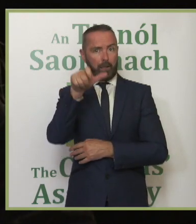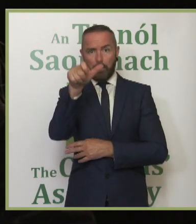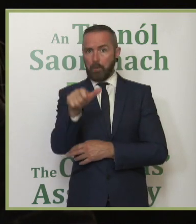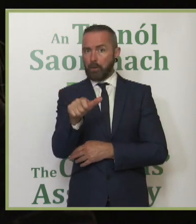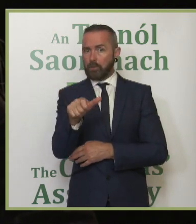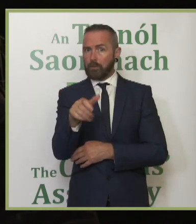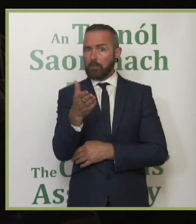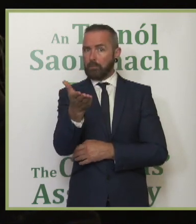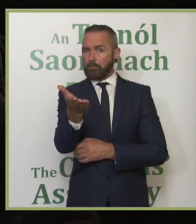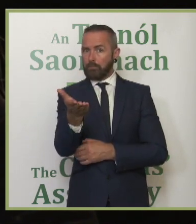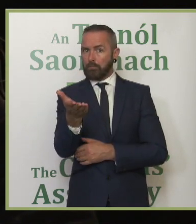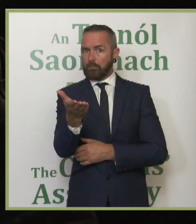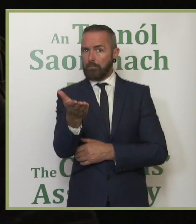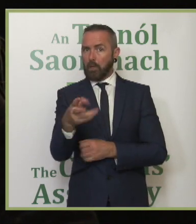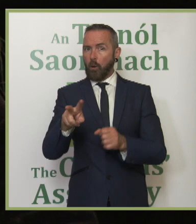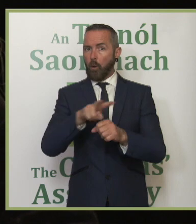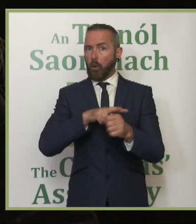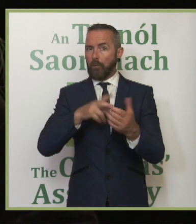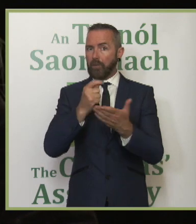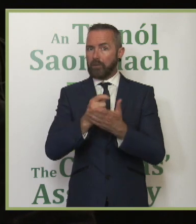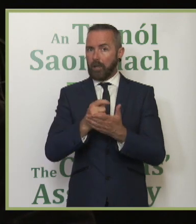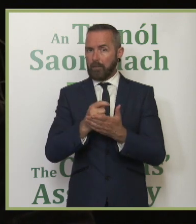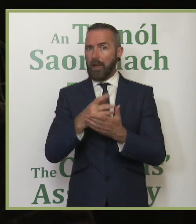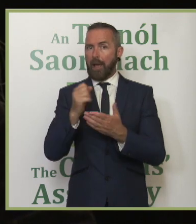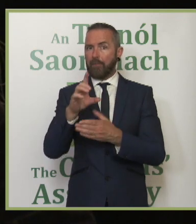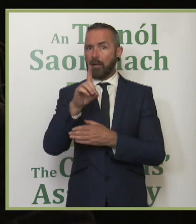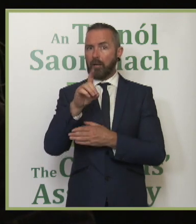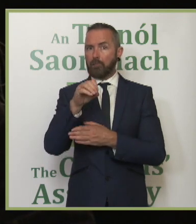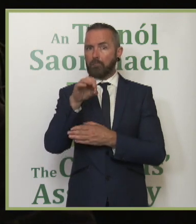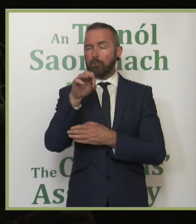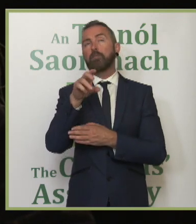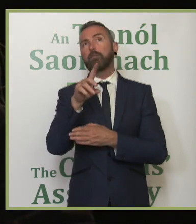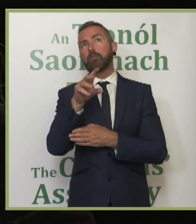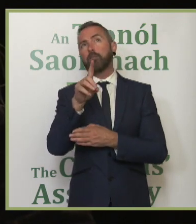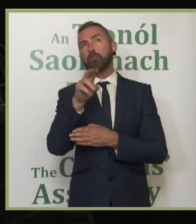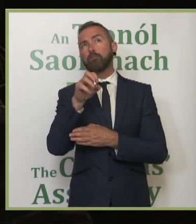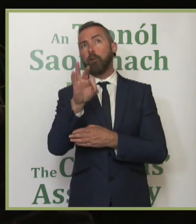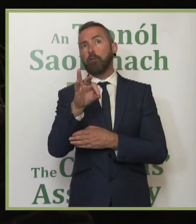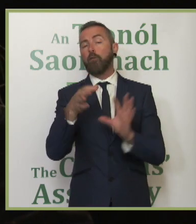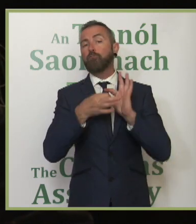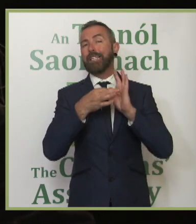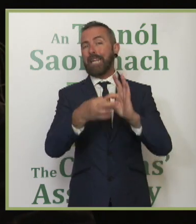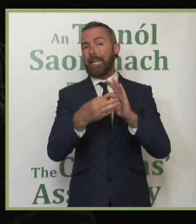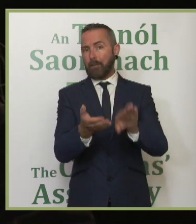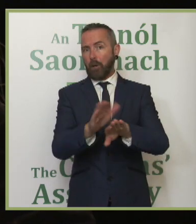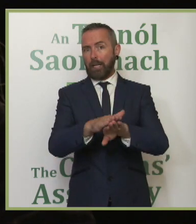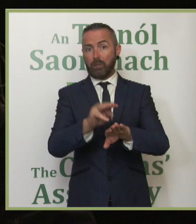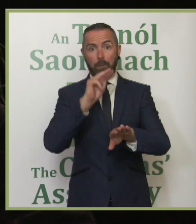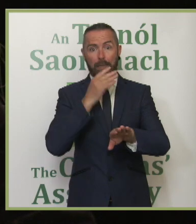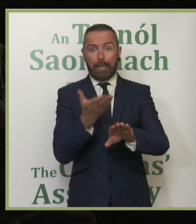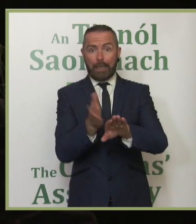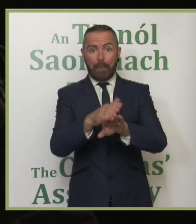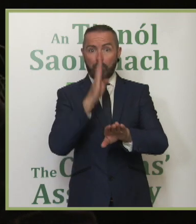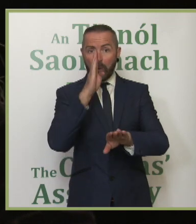person over time could have a drug-related mortality. So in other words, it won't kill them immediately, but it may